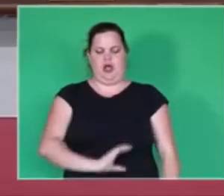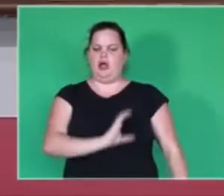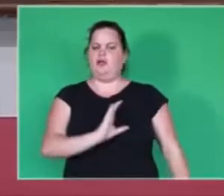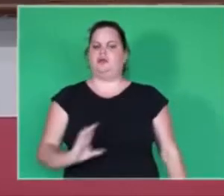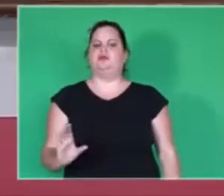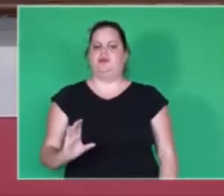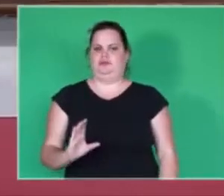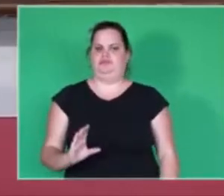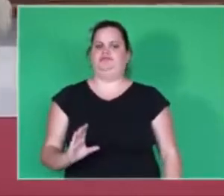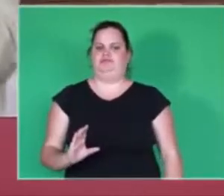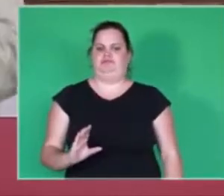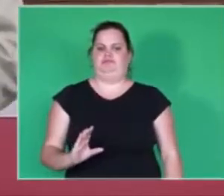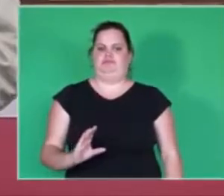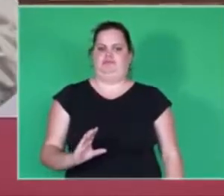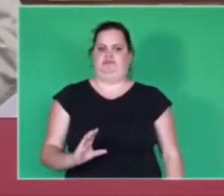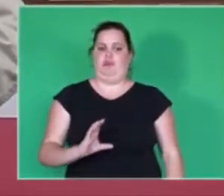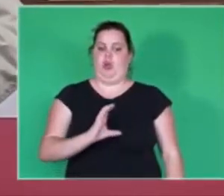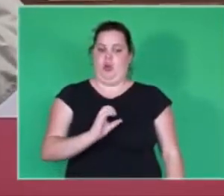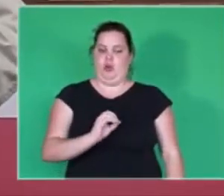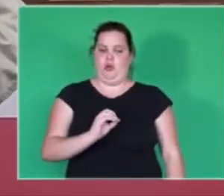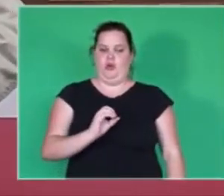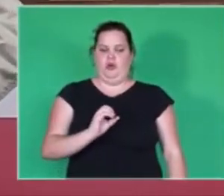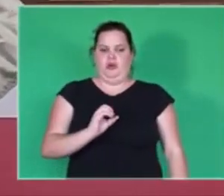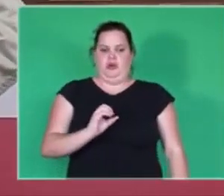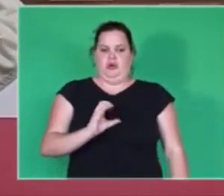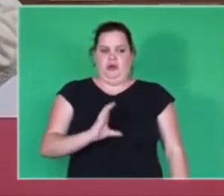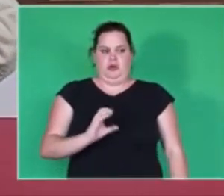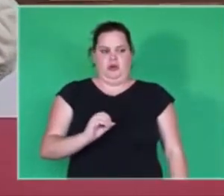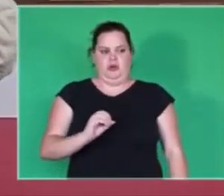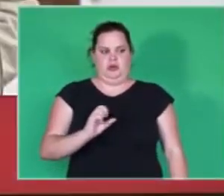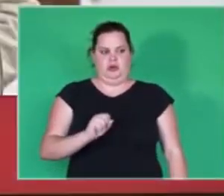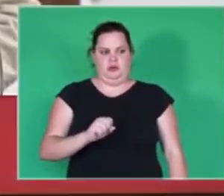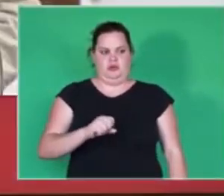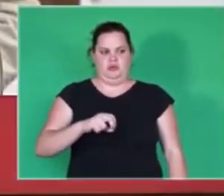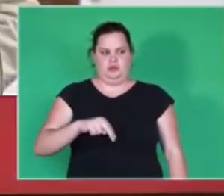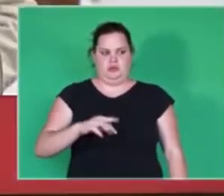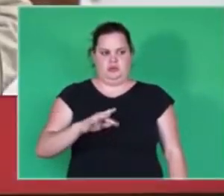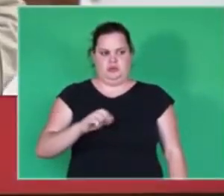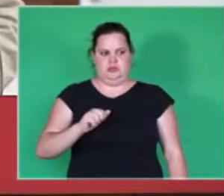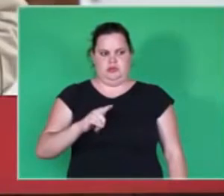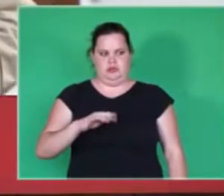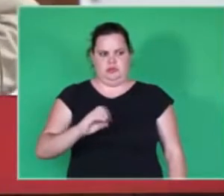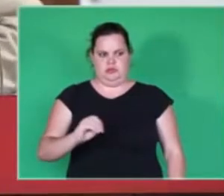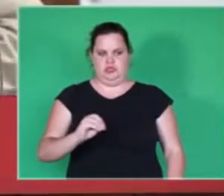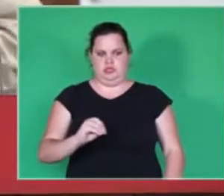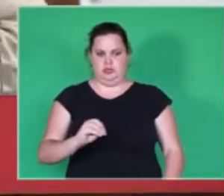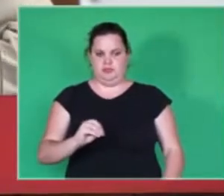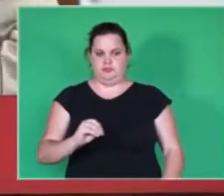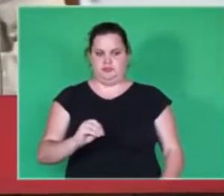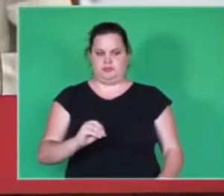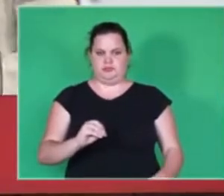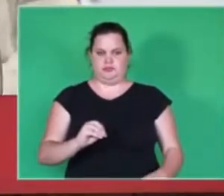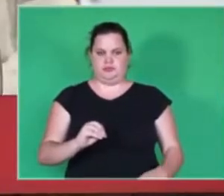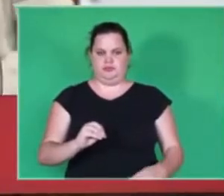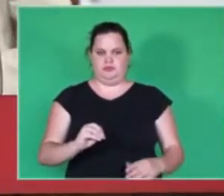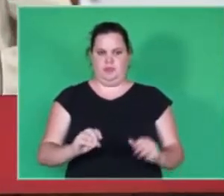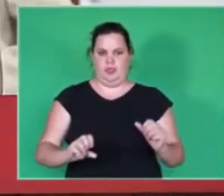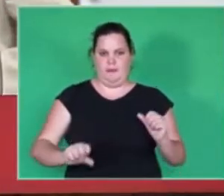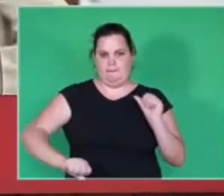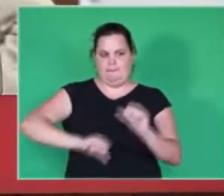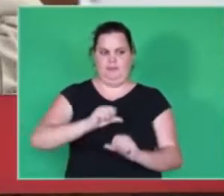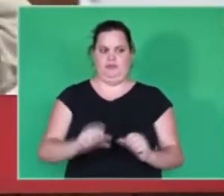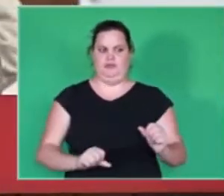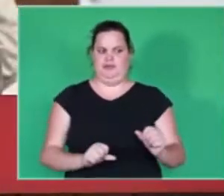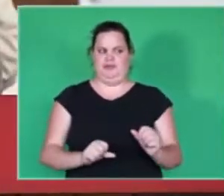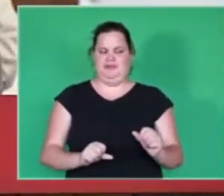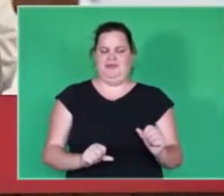Constantine left to the east. He had a church there on the other side because of the persecutions